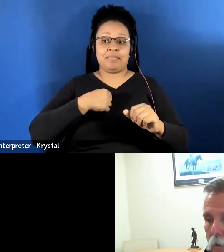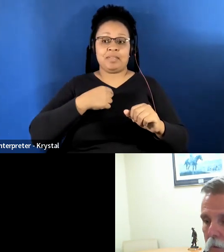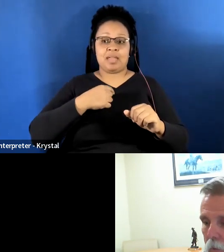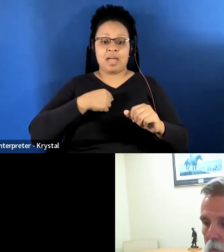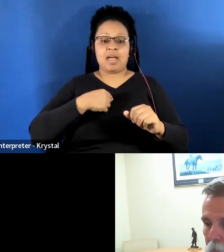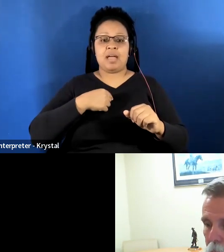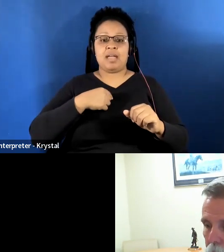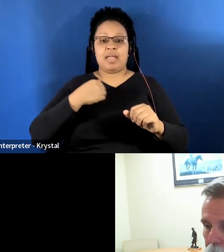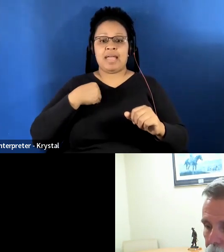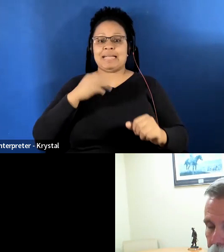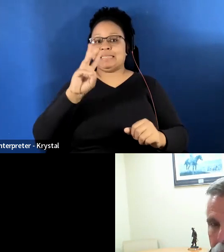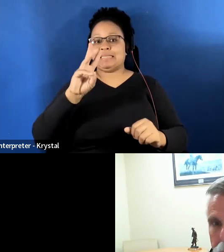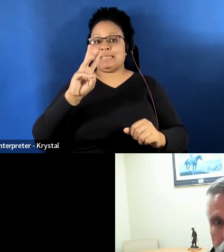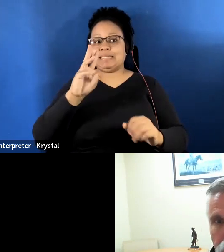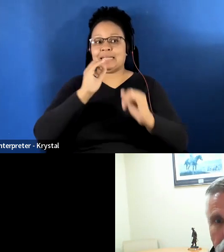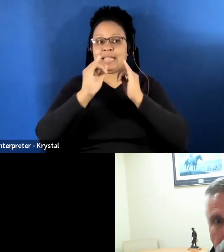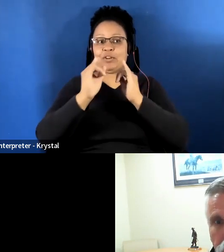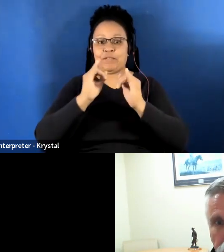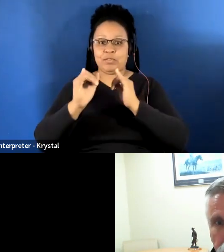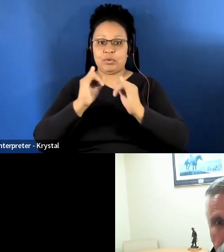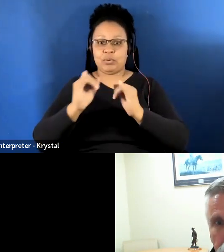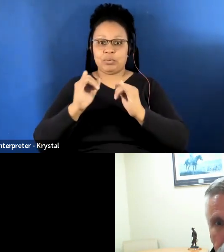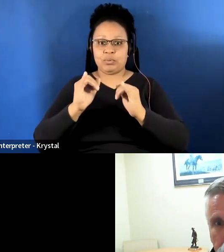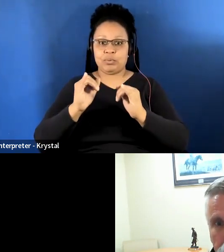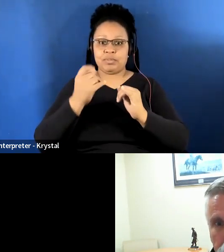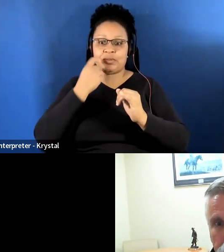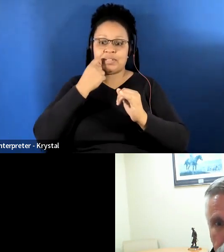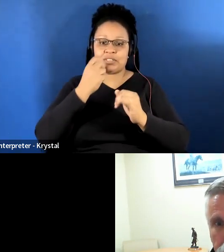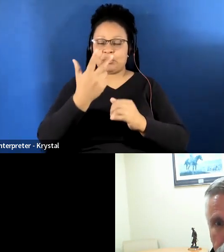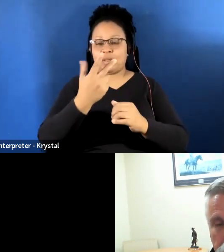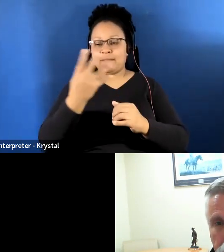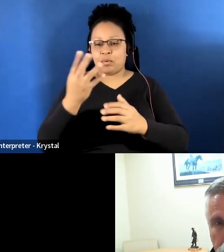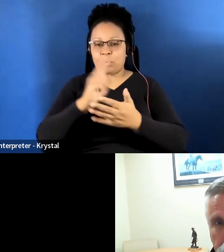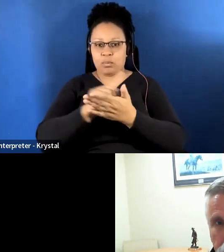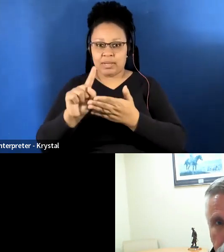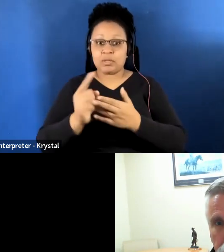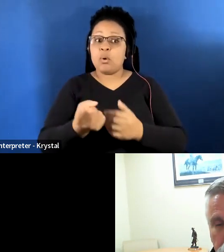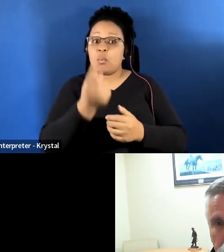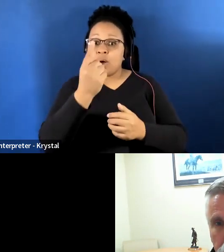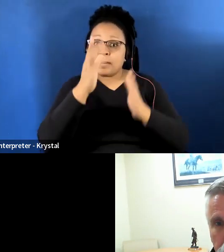had 6 interviews in the last 3-4 weeks, right? One of them showed up.